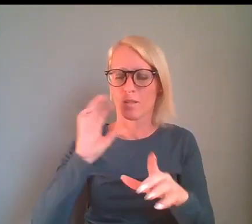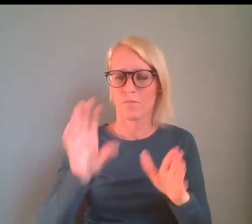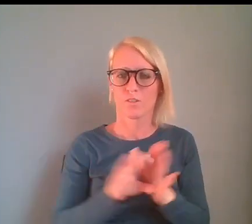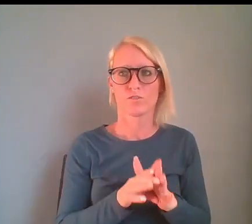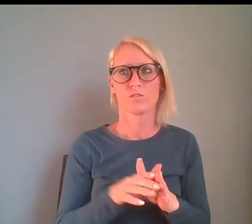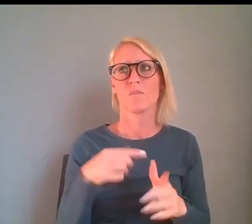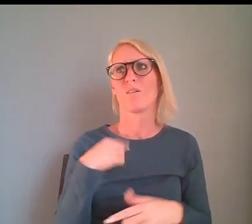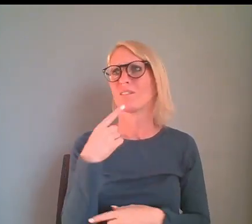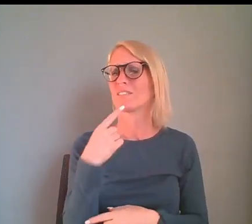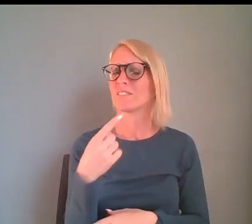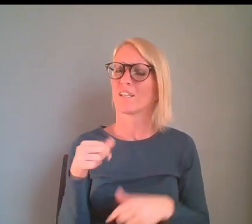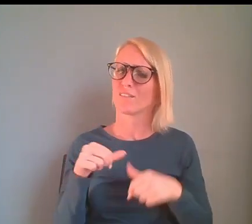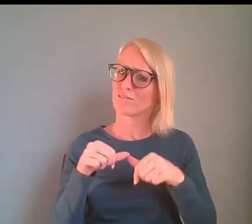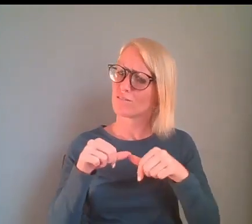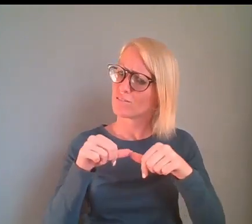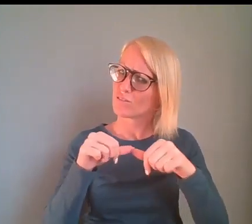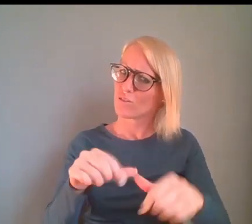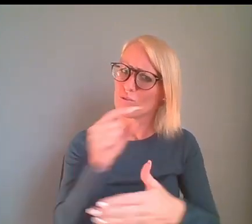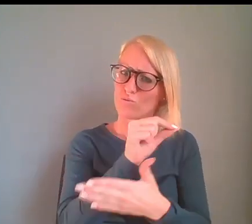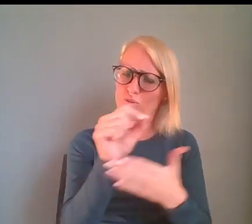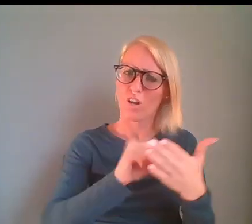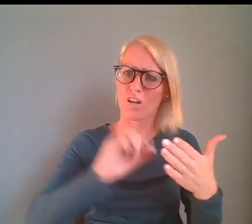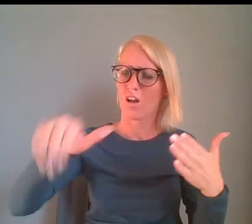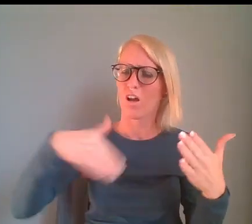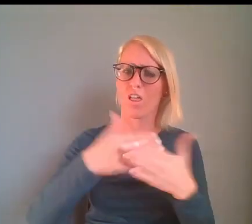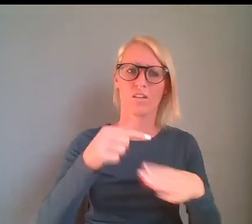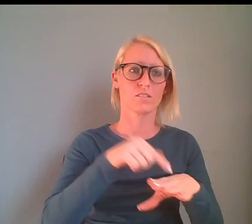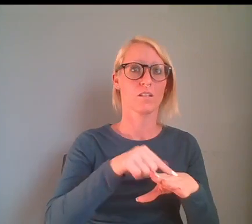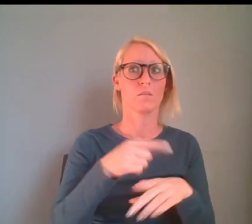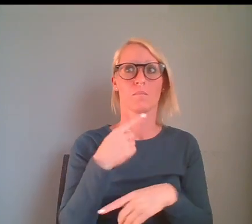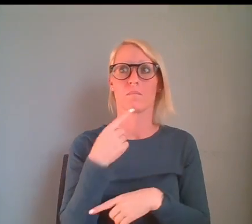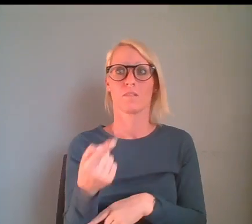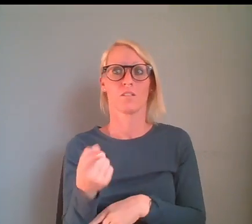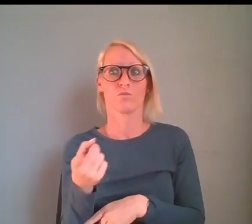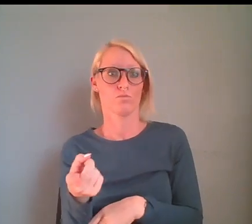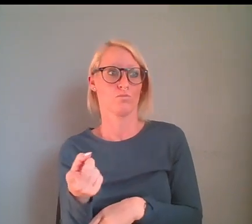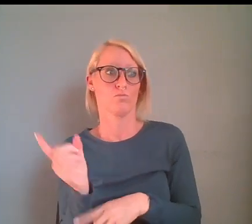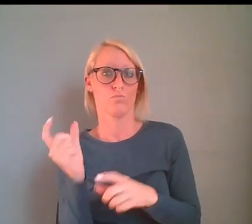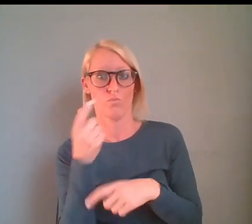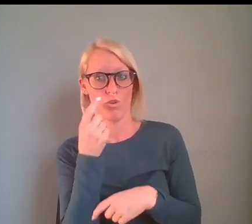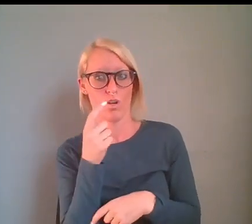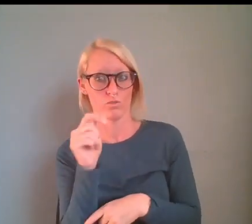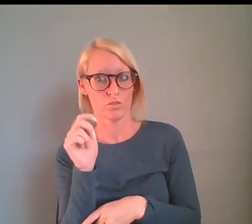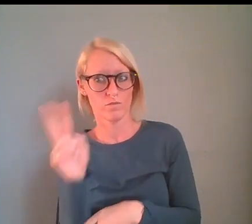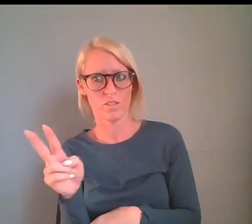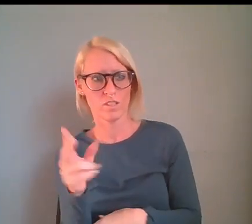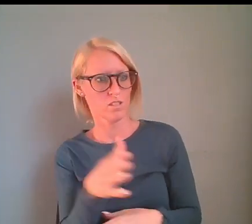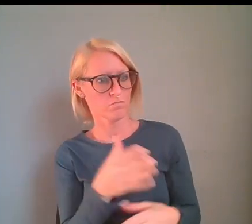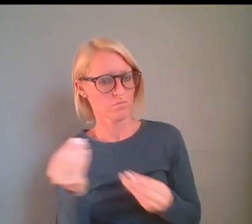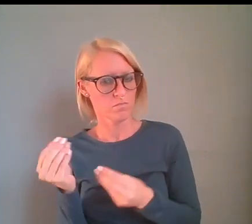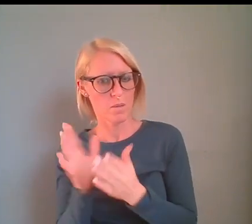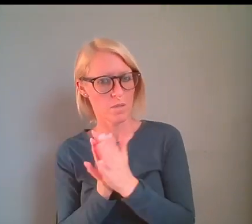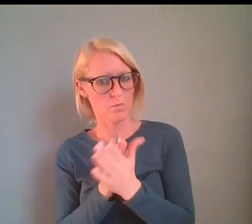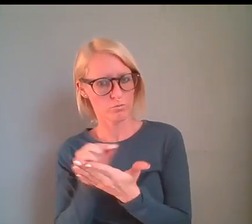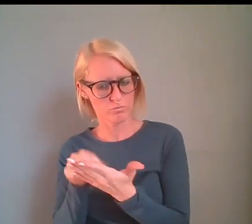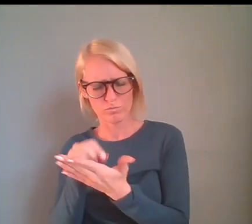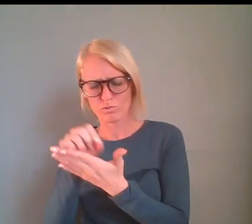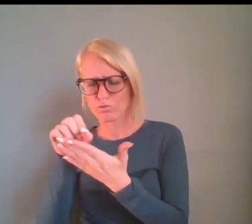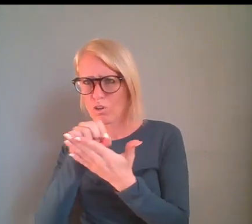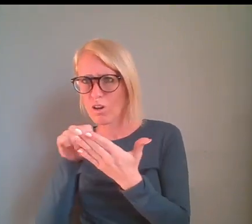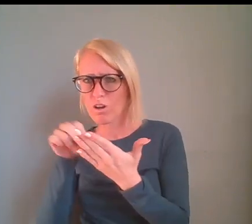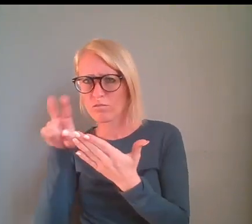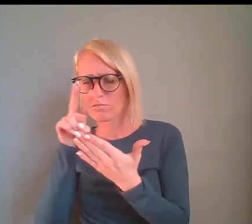the time. And if you say you watch television every day, have paper with you so you're just drawing, because you want to do